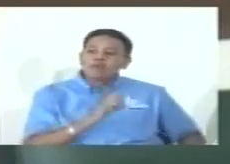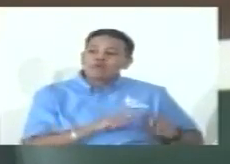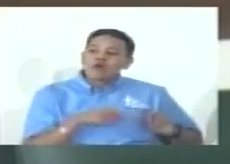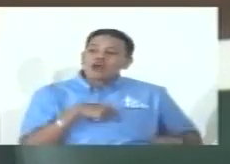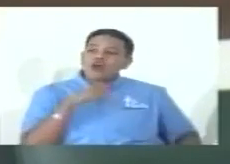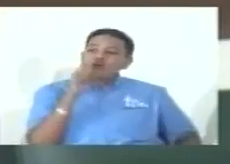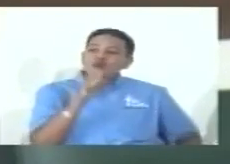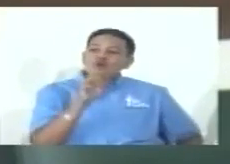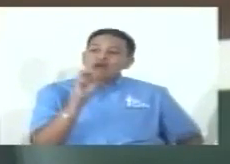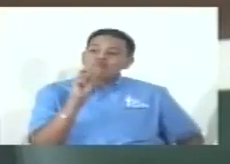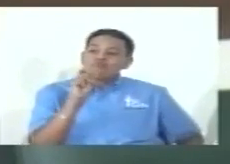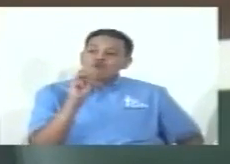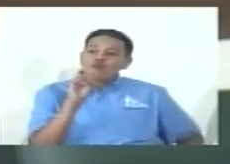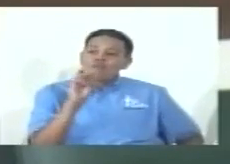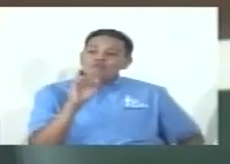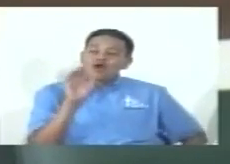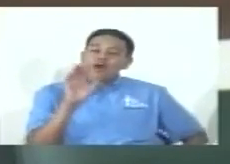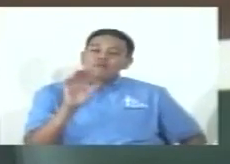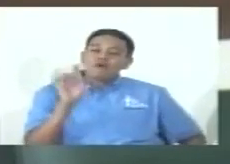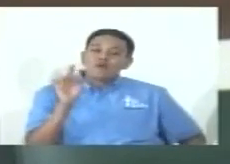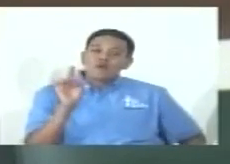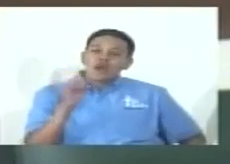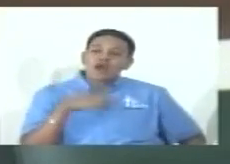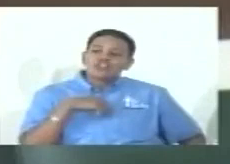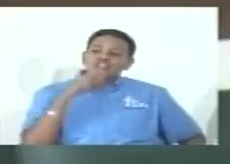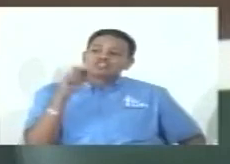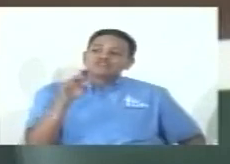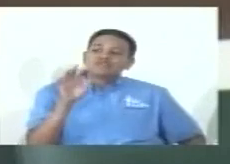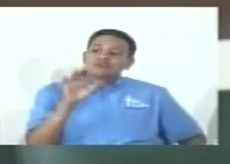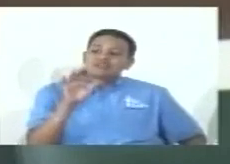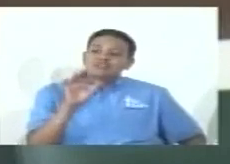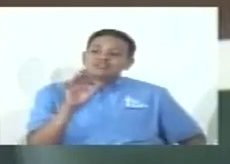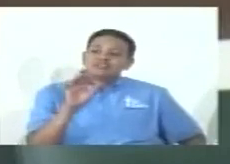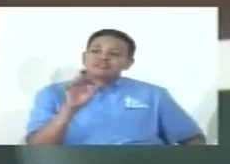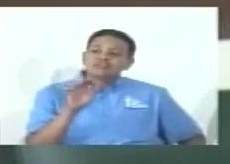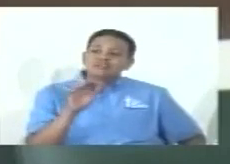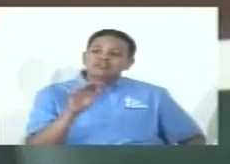Bay. It's about 1 o'clock. I will come at about 10.